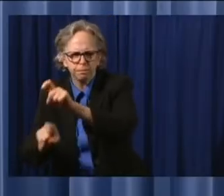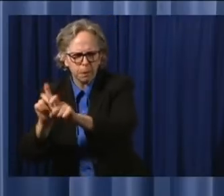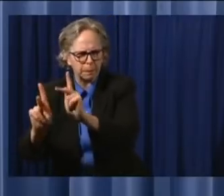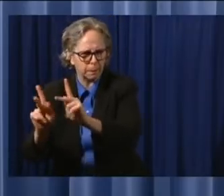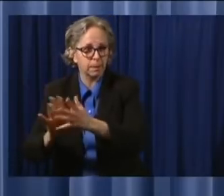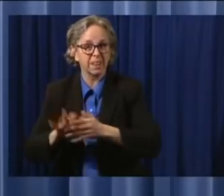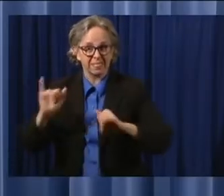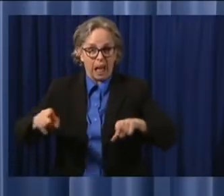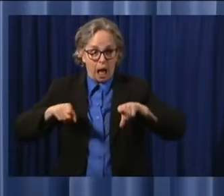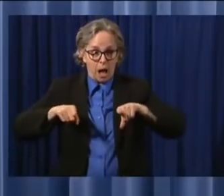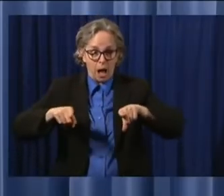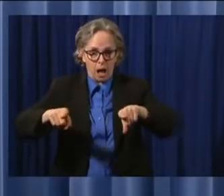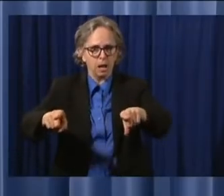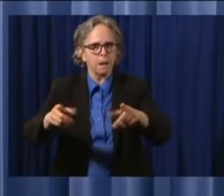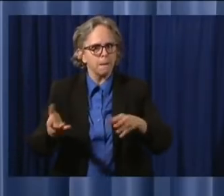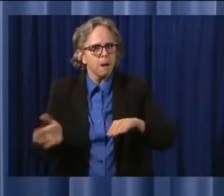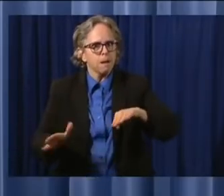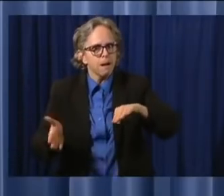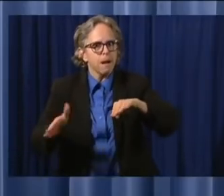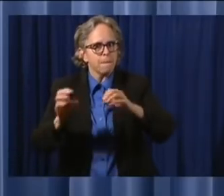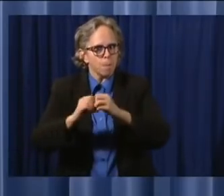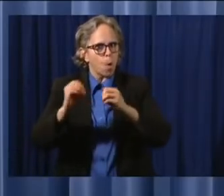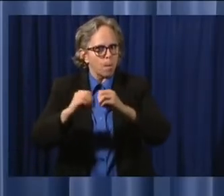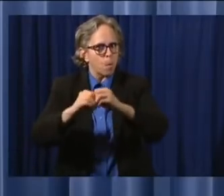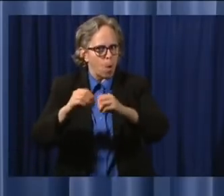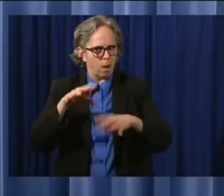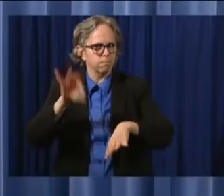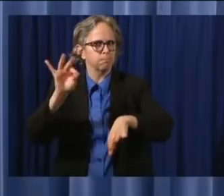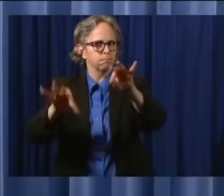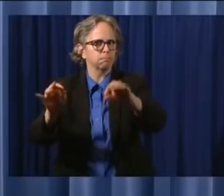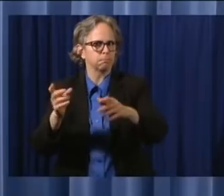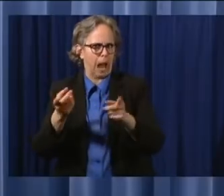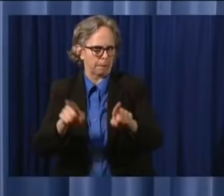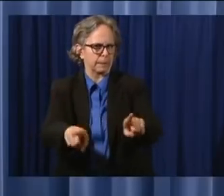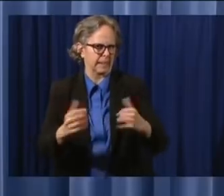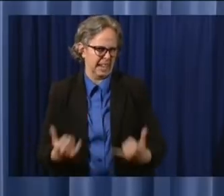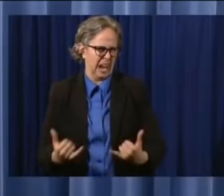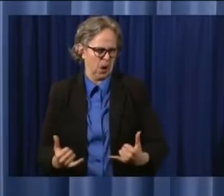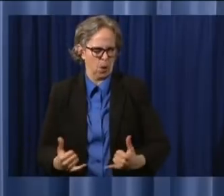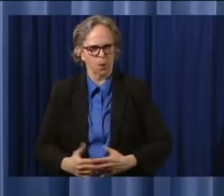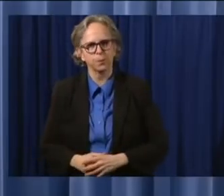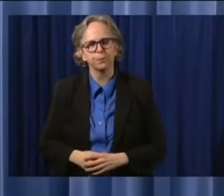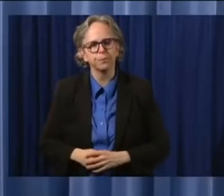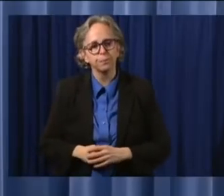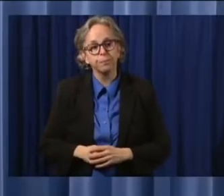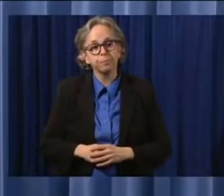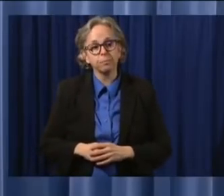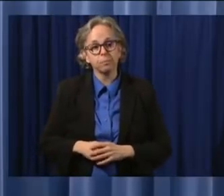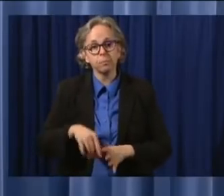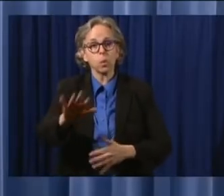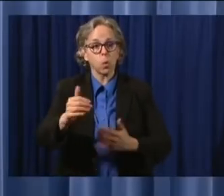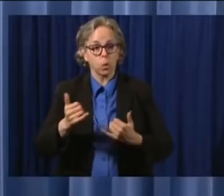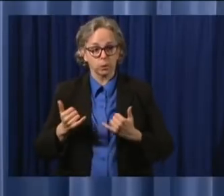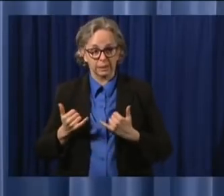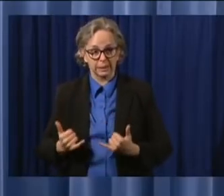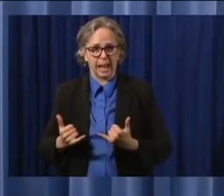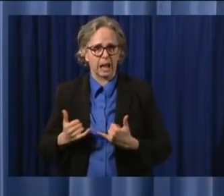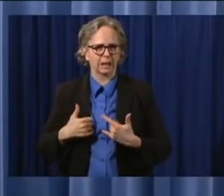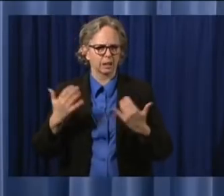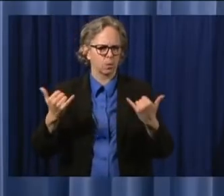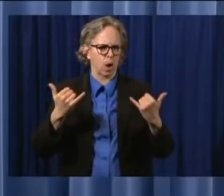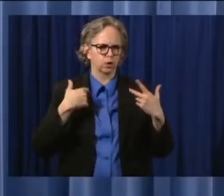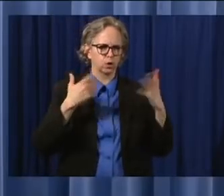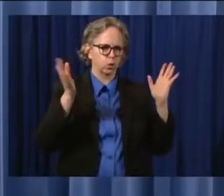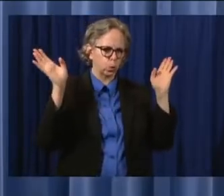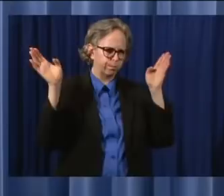our behalf, going after the COVID-19. But today I want to talk about the first, and that is the hot